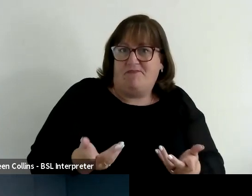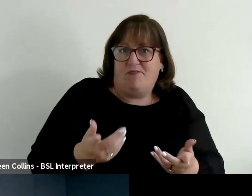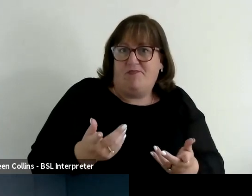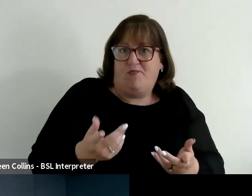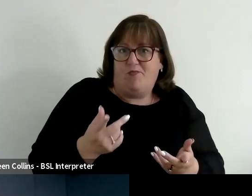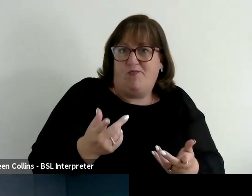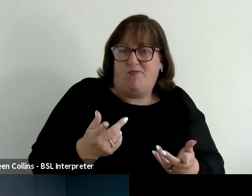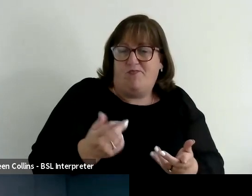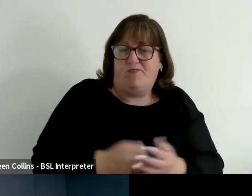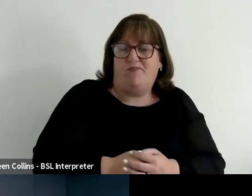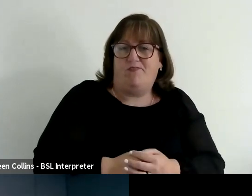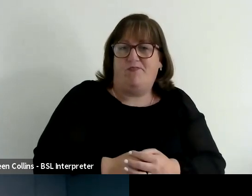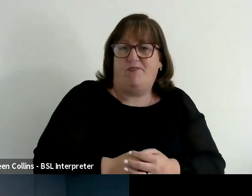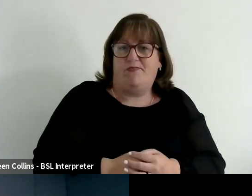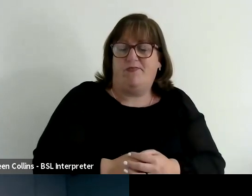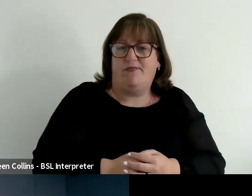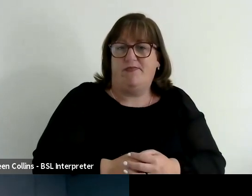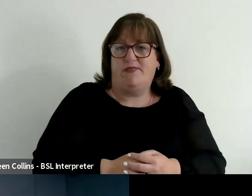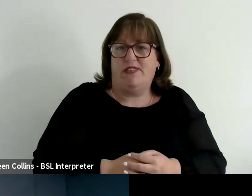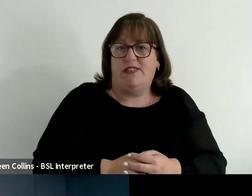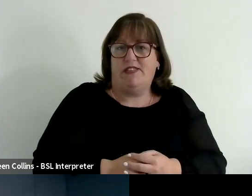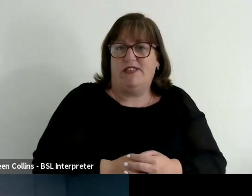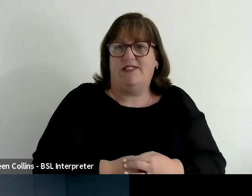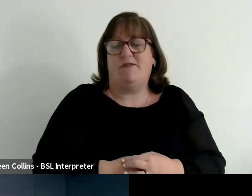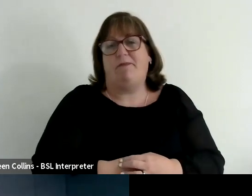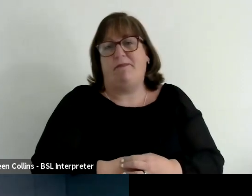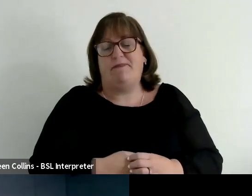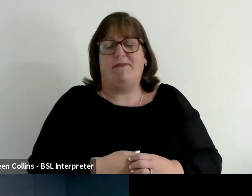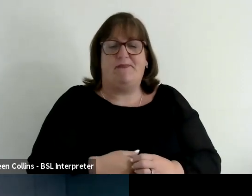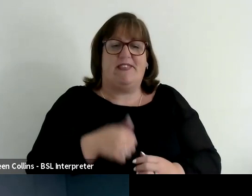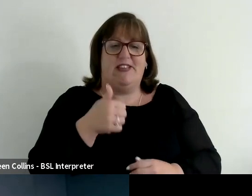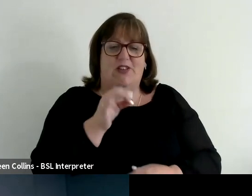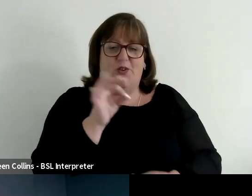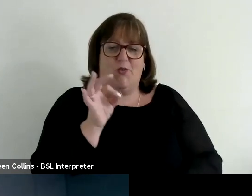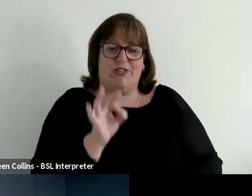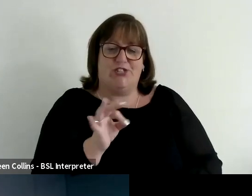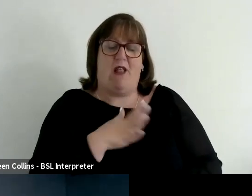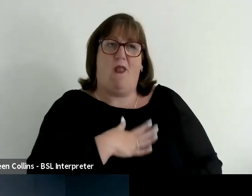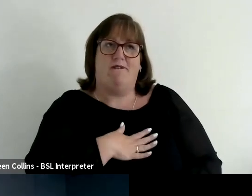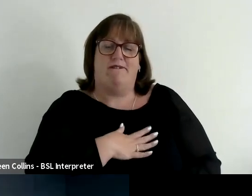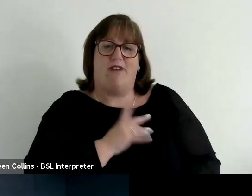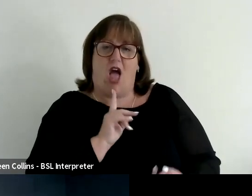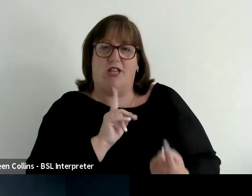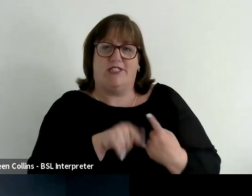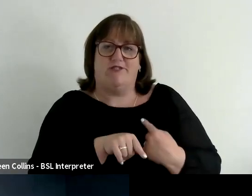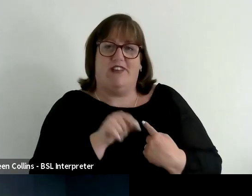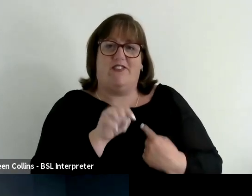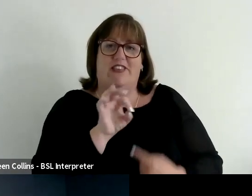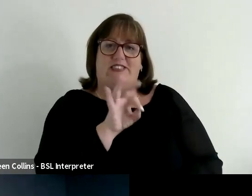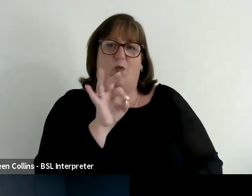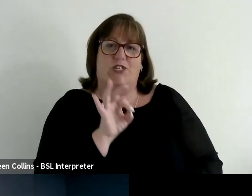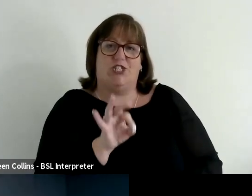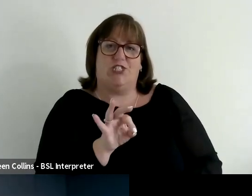person for you? Yeah. That's such a great question, and I kind of love answering this question,